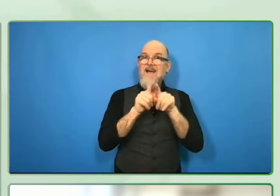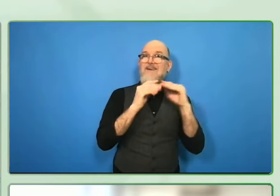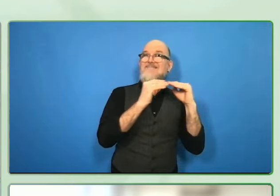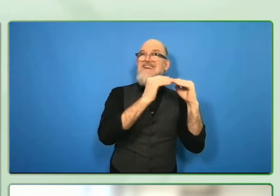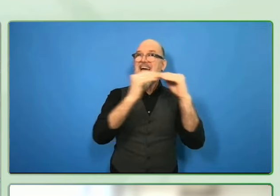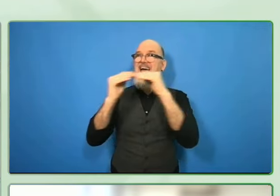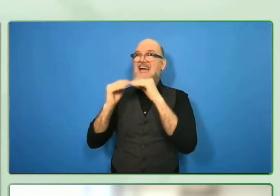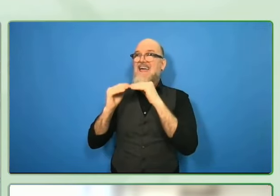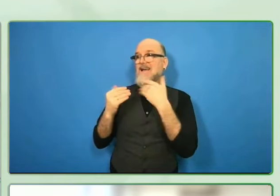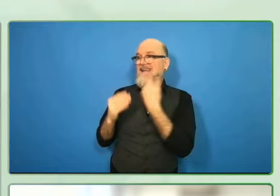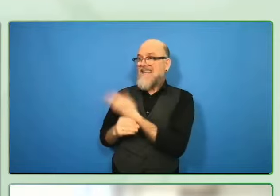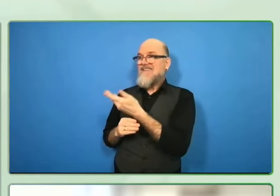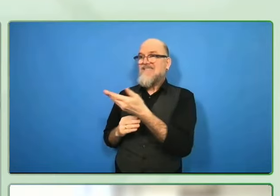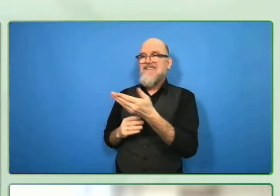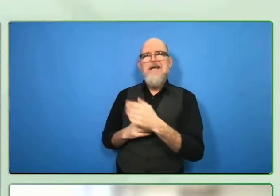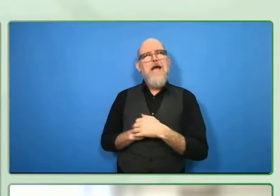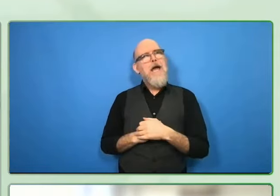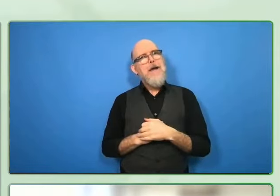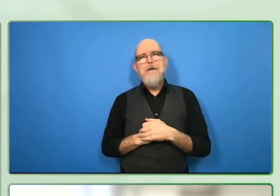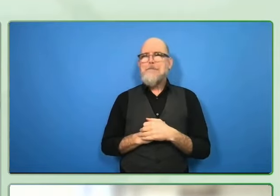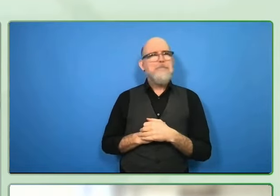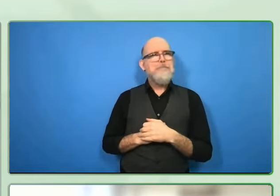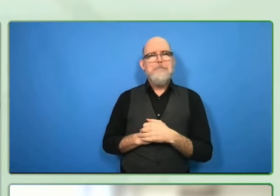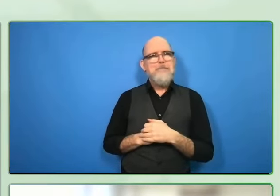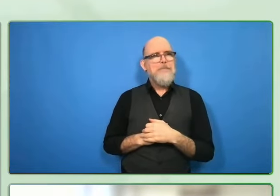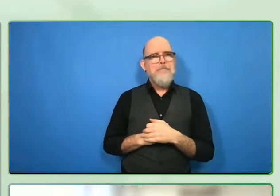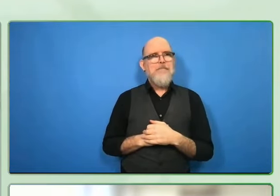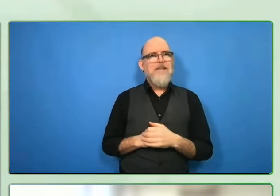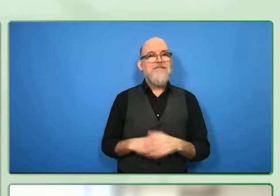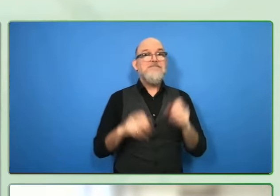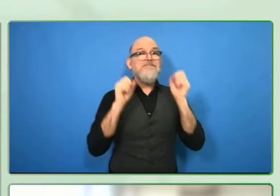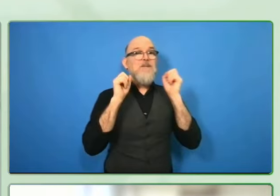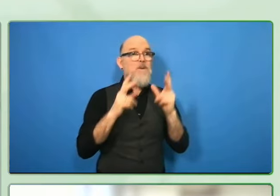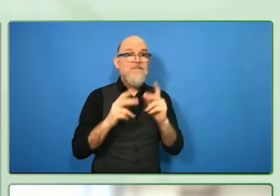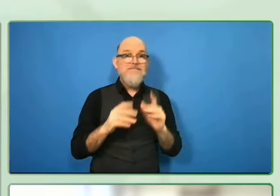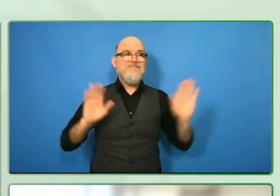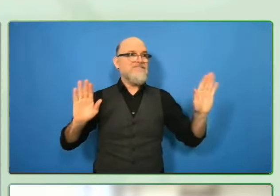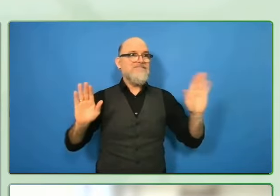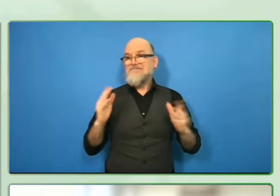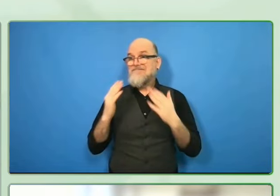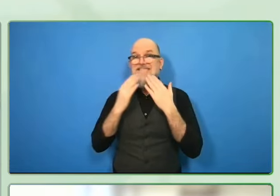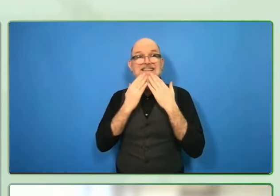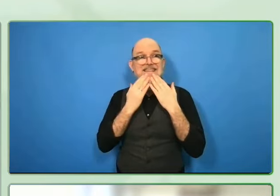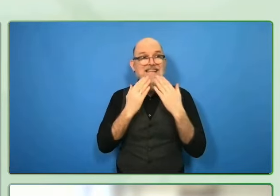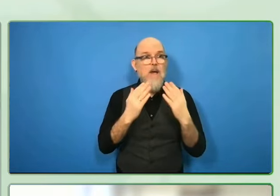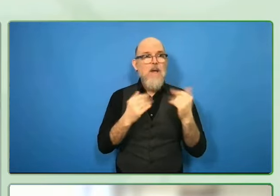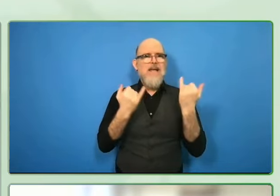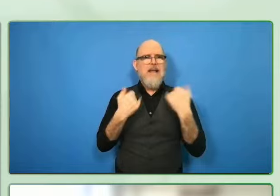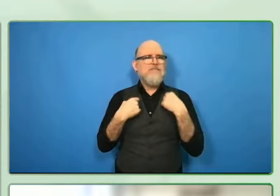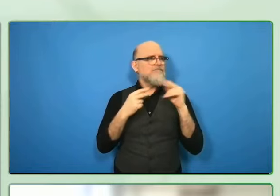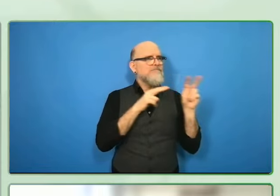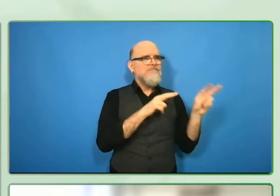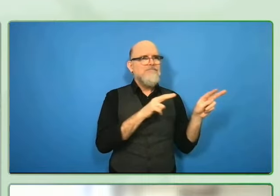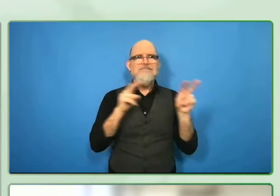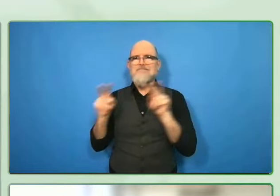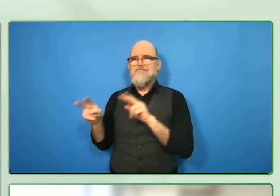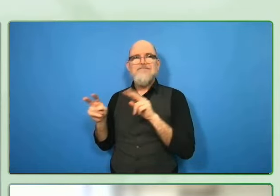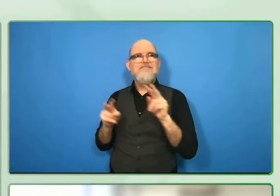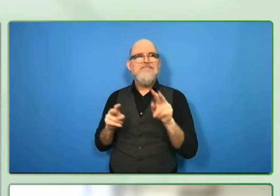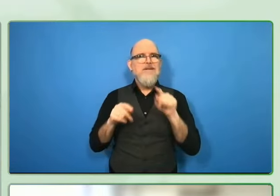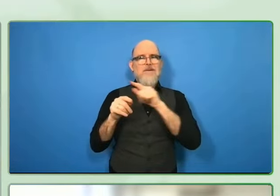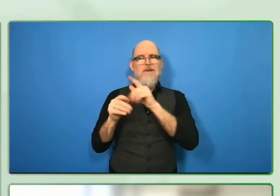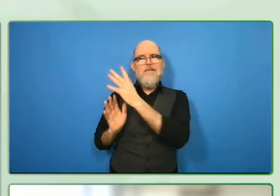Thank you. I like the way the storytelling and the learning directly from people with disabilities feeds into improving a